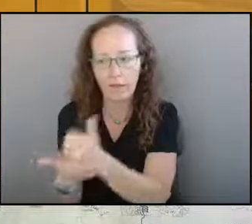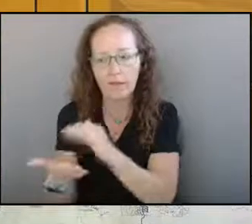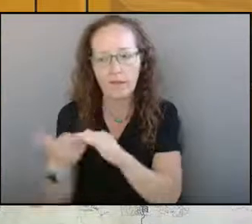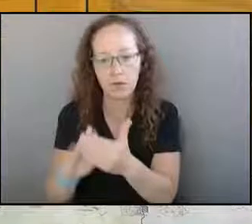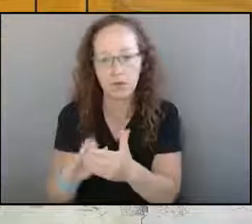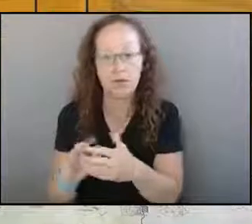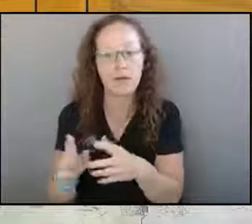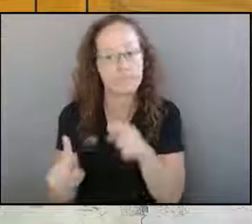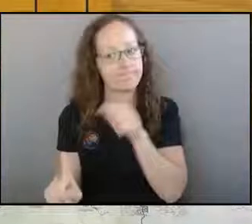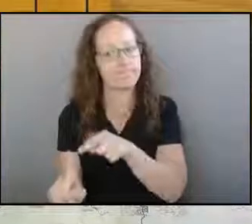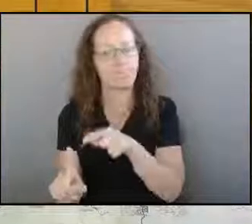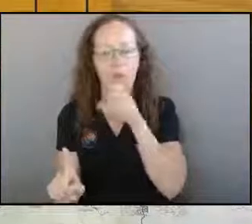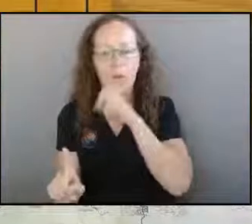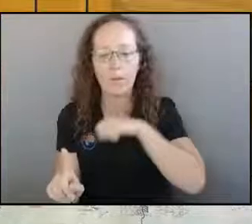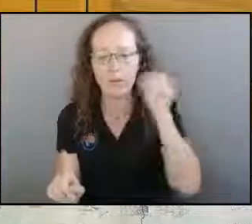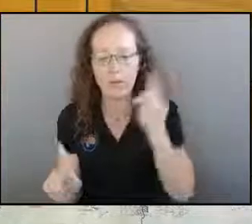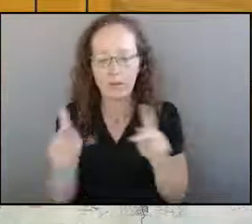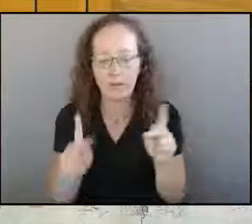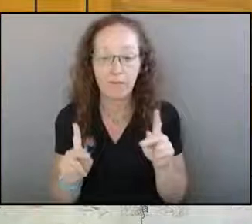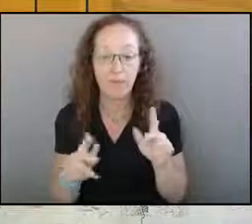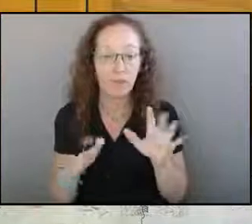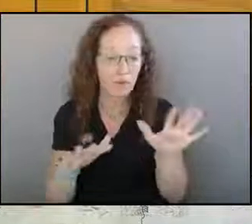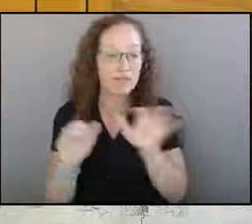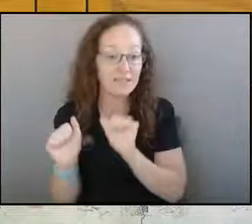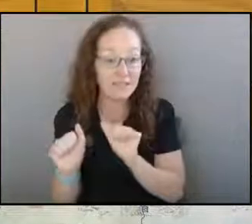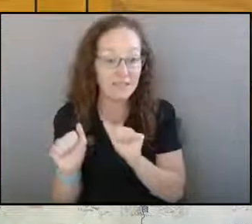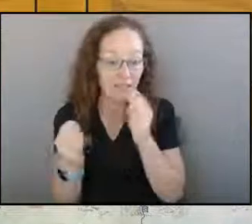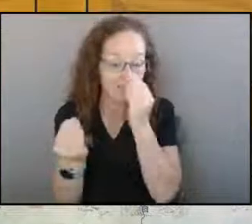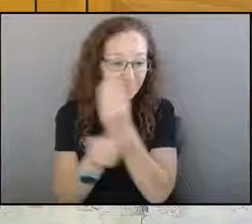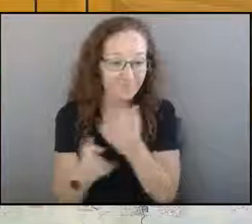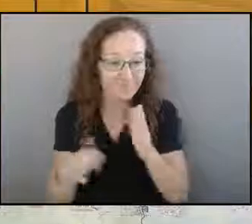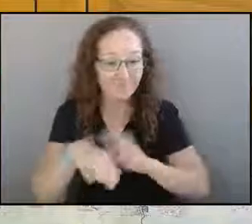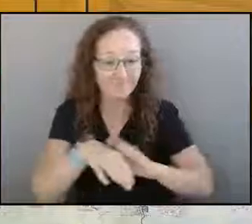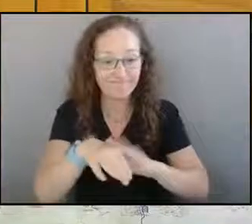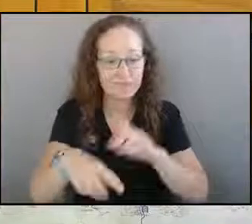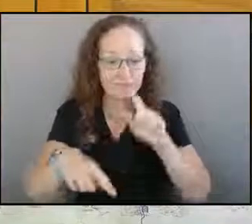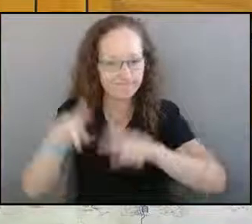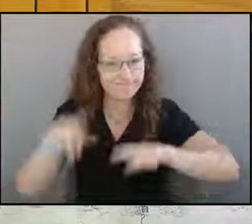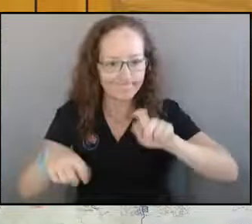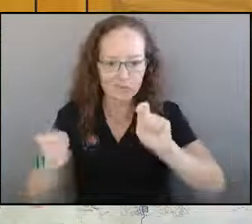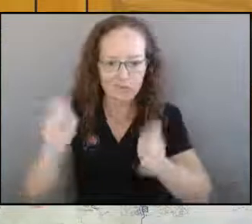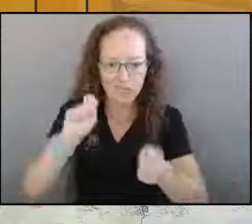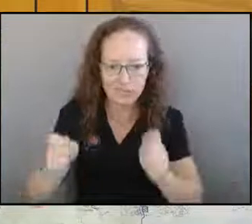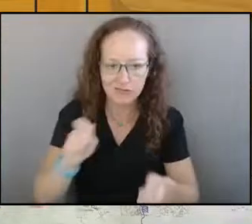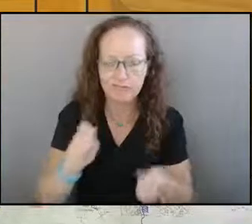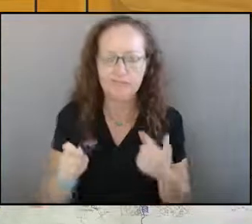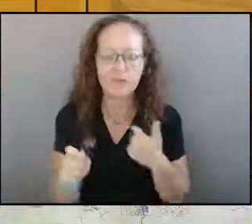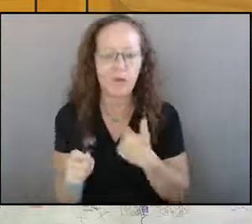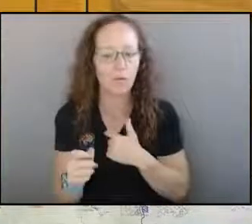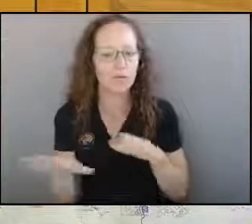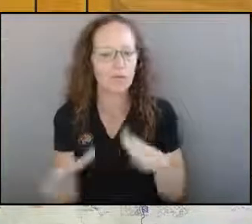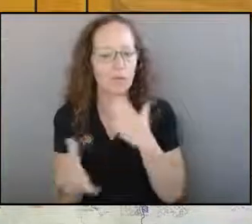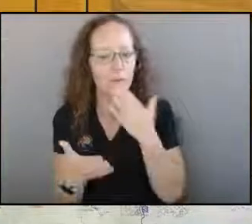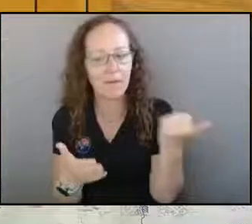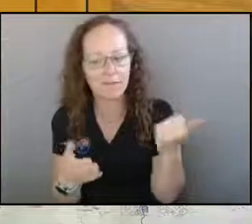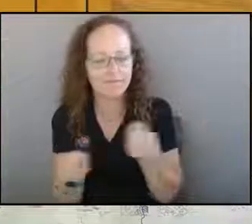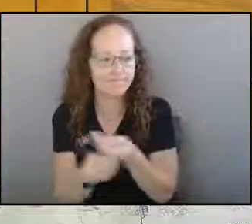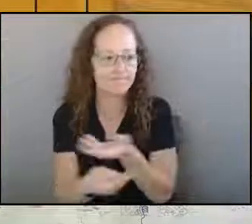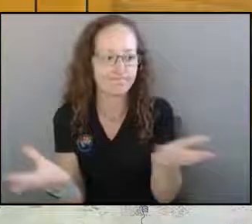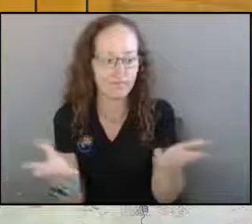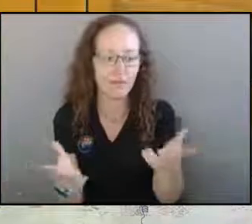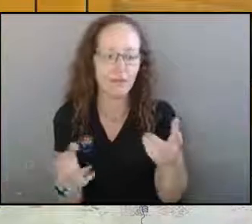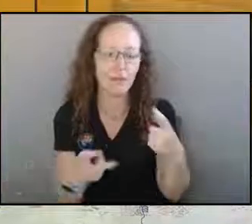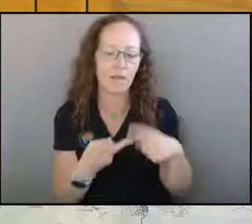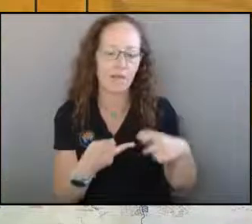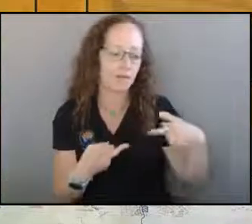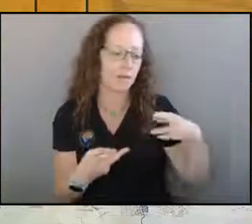evac notices are dynamic. We'll do our best to make notifications and press releases in real time as we can,